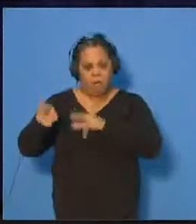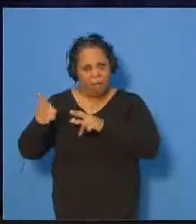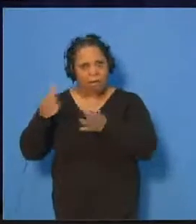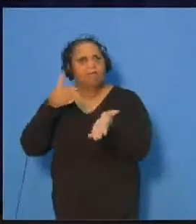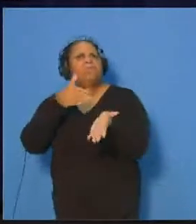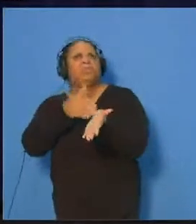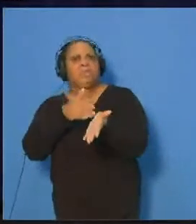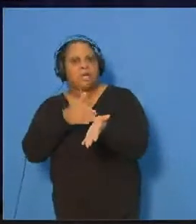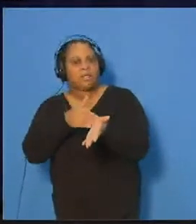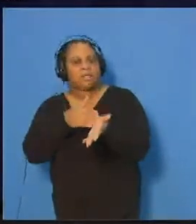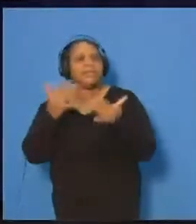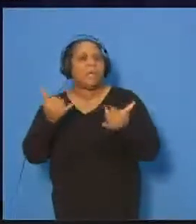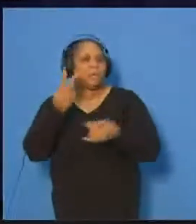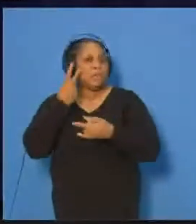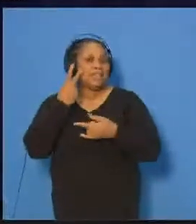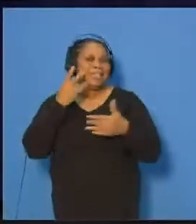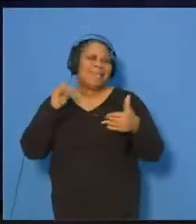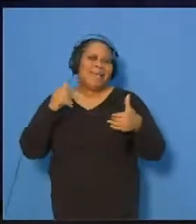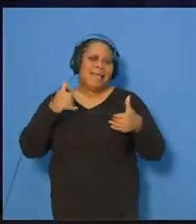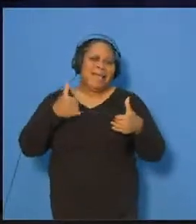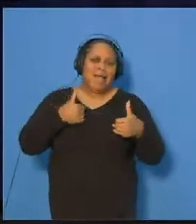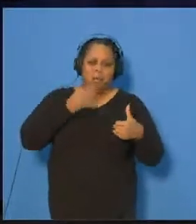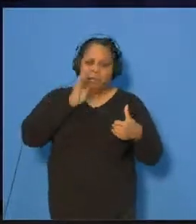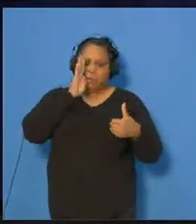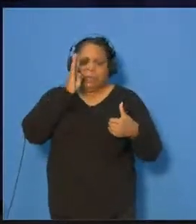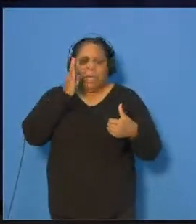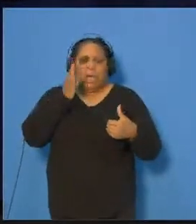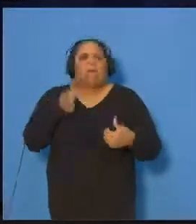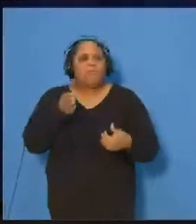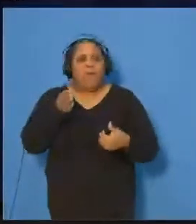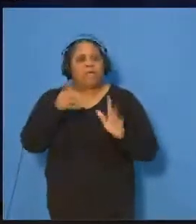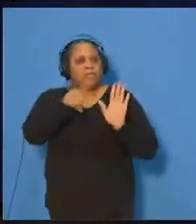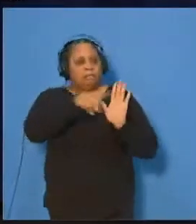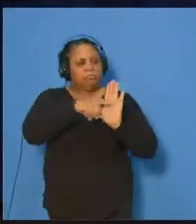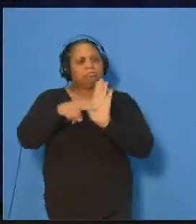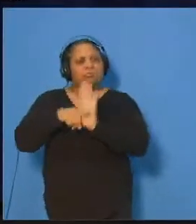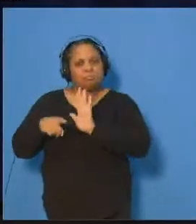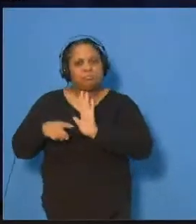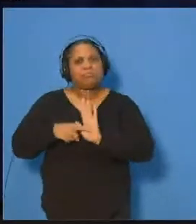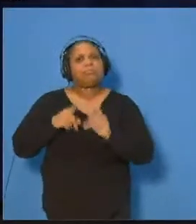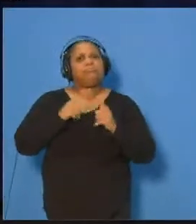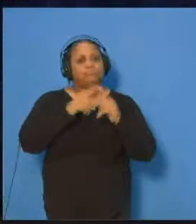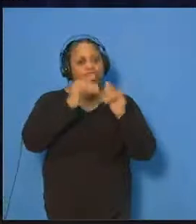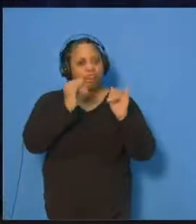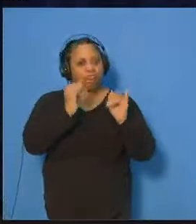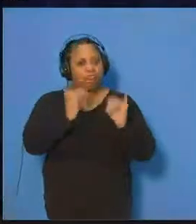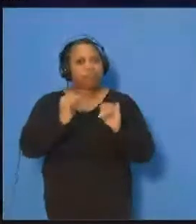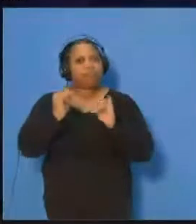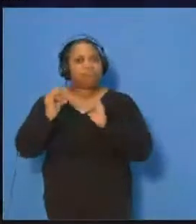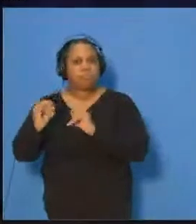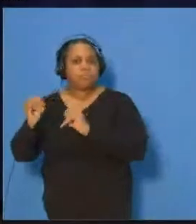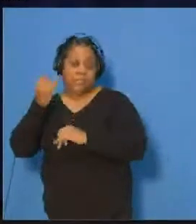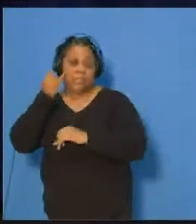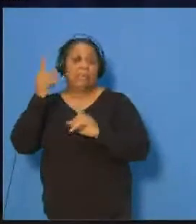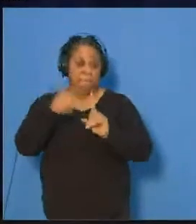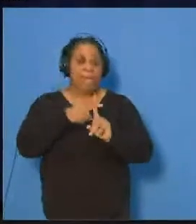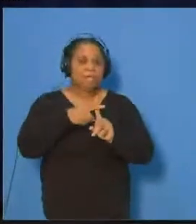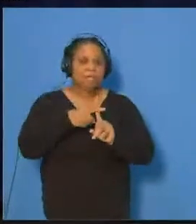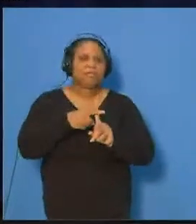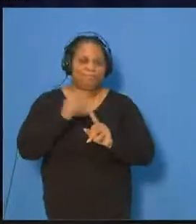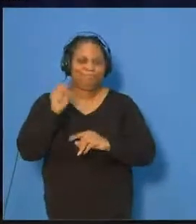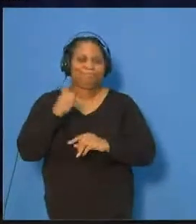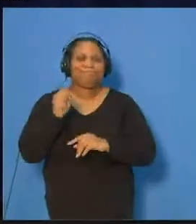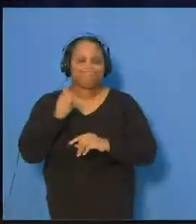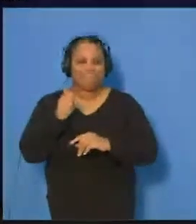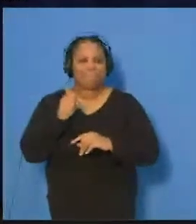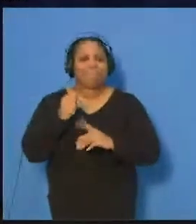a doctor. So we're looking to see how we can directly report those negative cases to individuals. And of course, if there's a positive case, then you'll certainly still